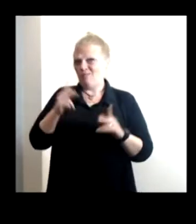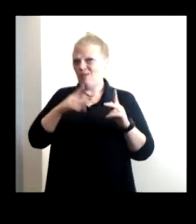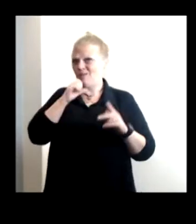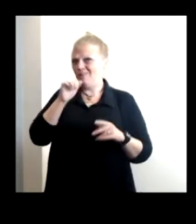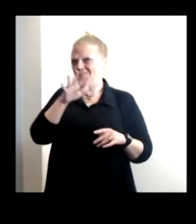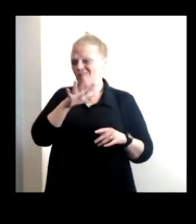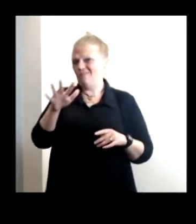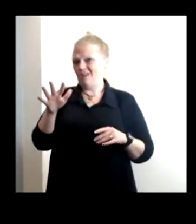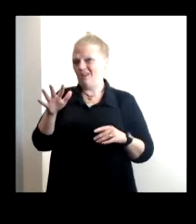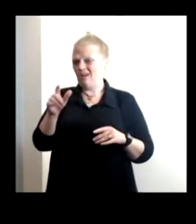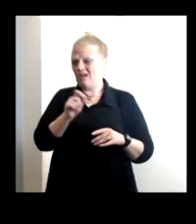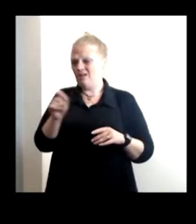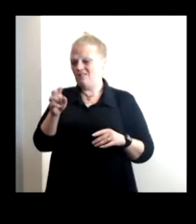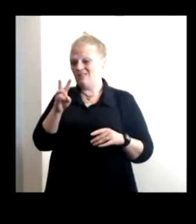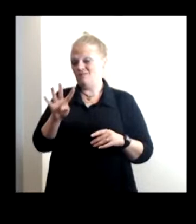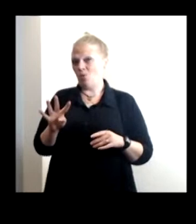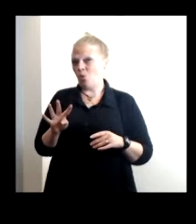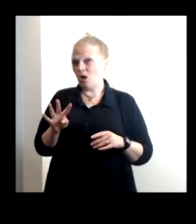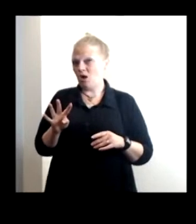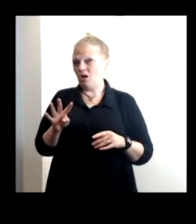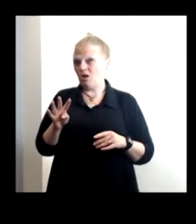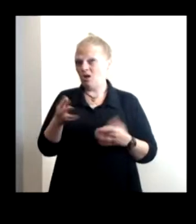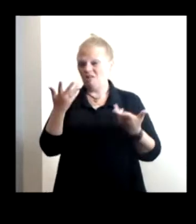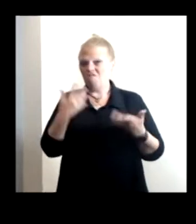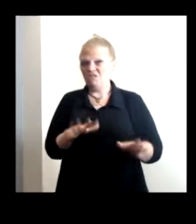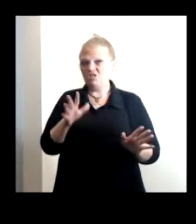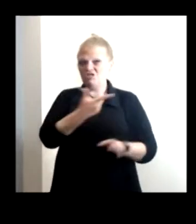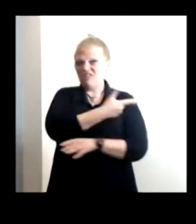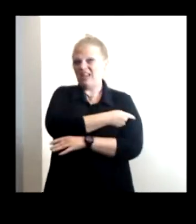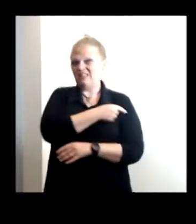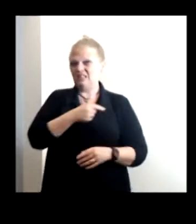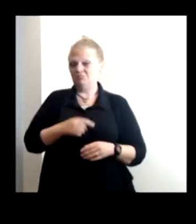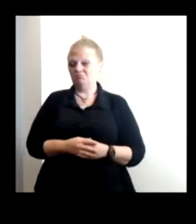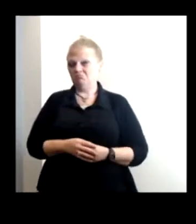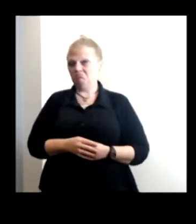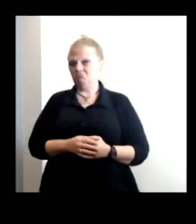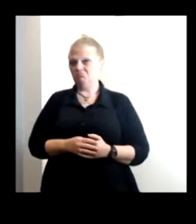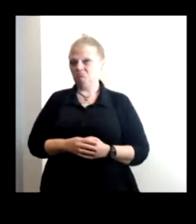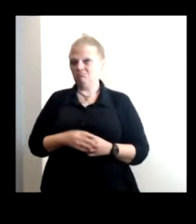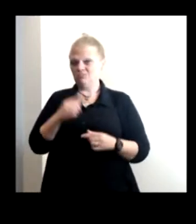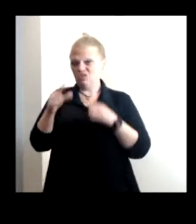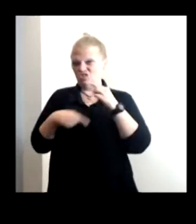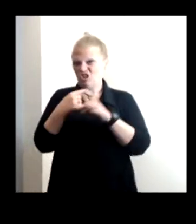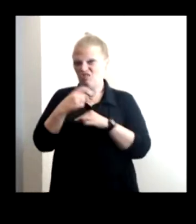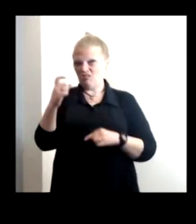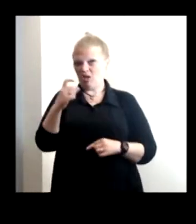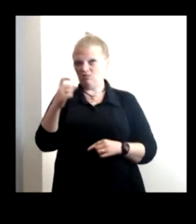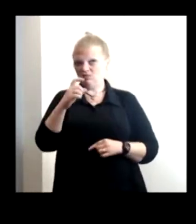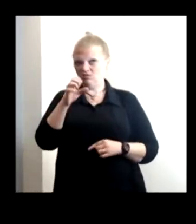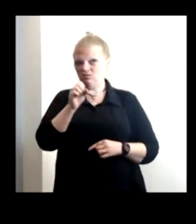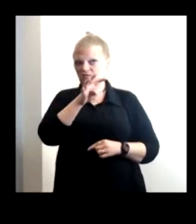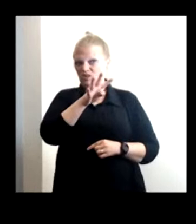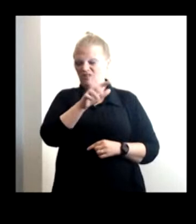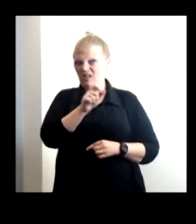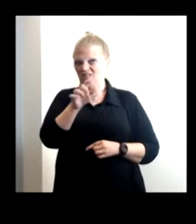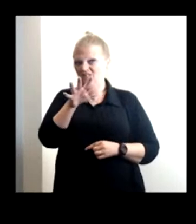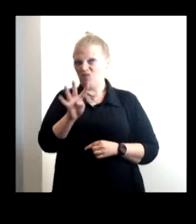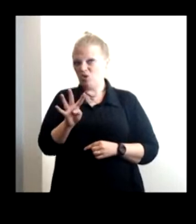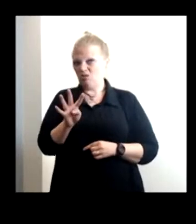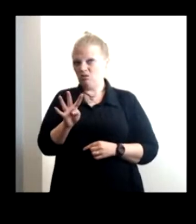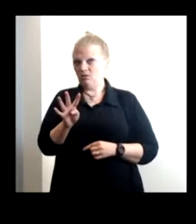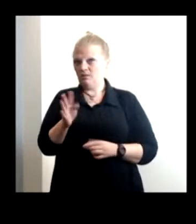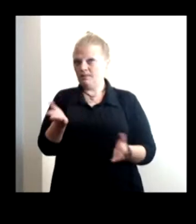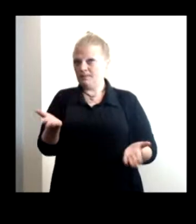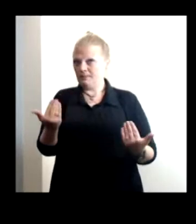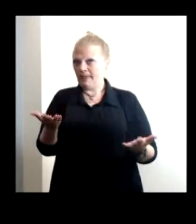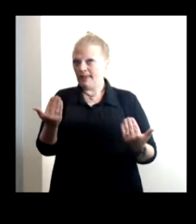age 55 to 64 in Erie County have completed their vaccine regimen. Generation Xers, 45 to 54, pick